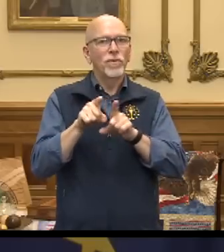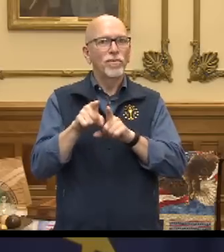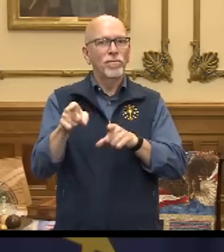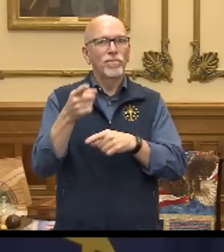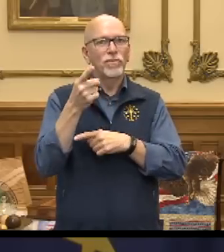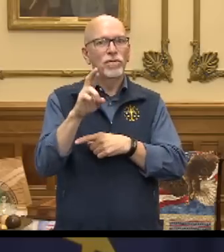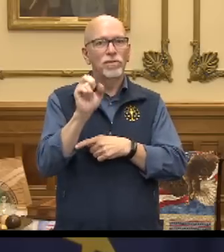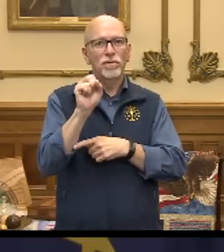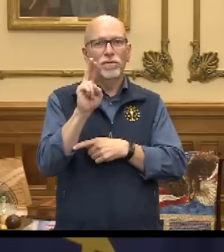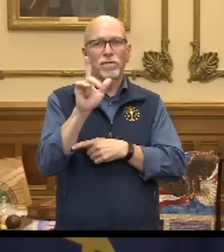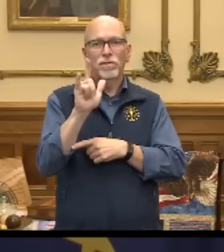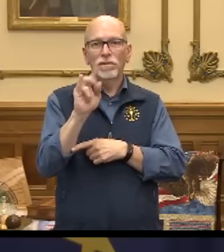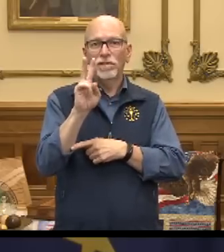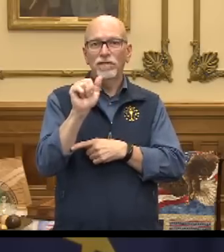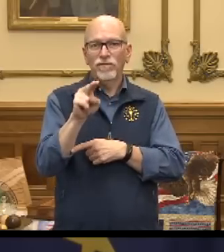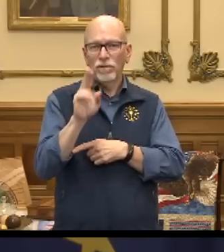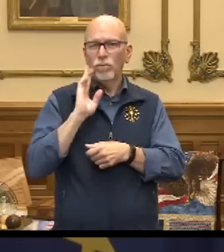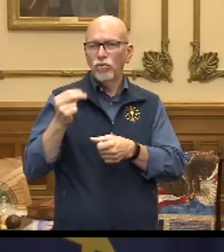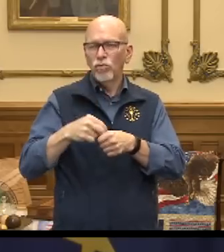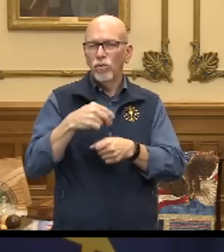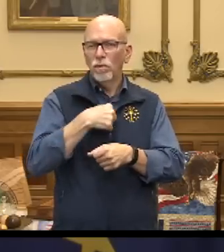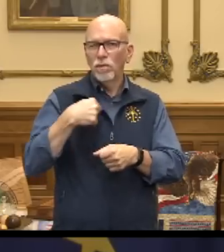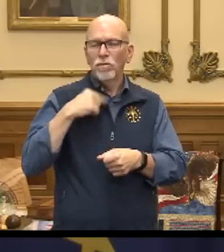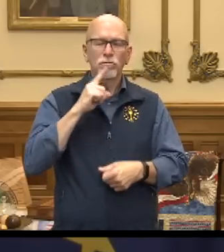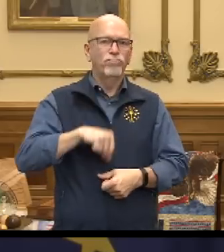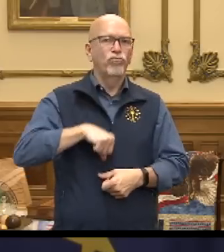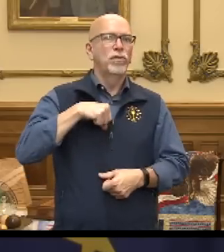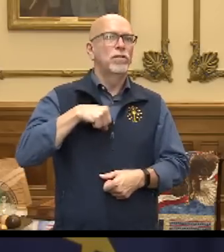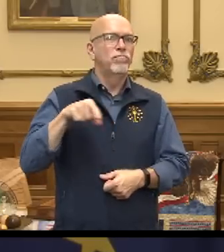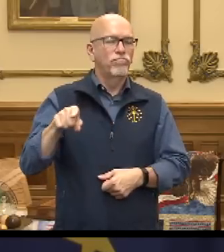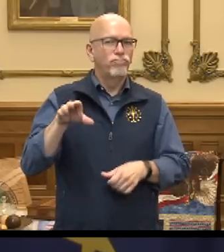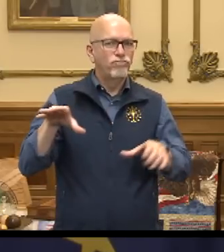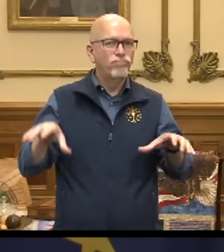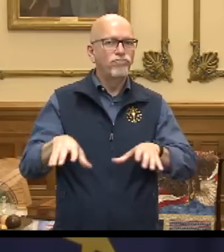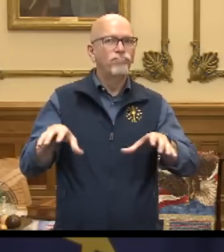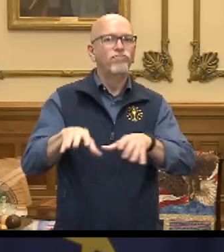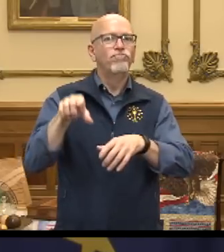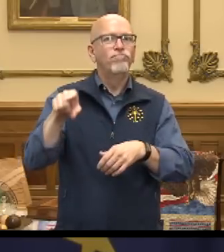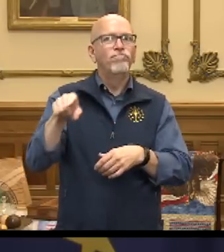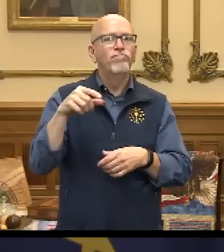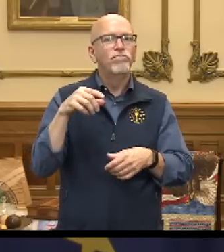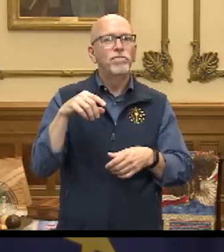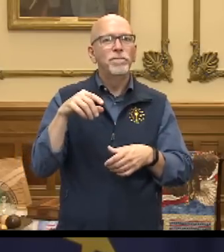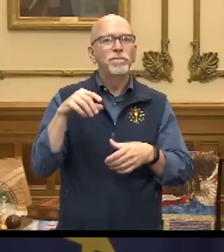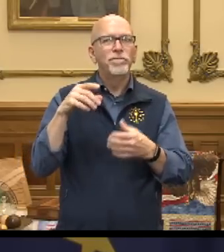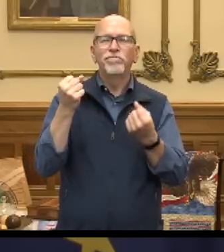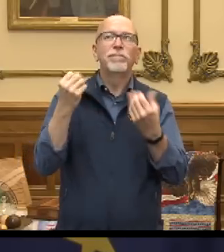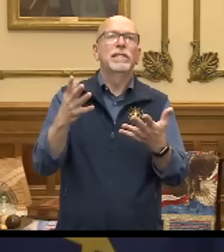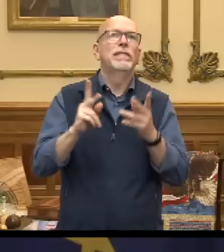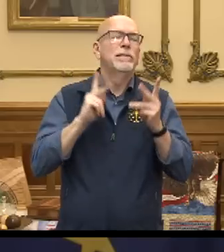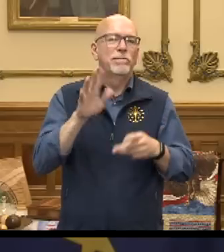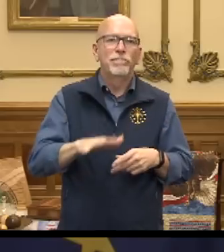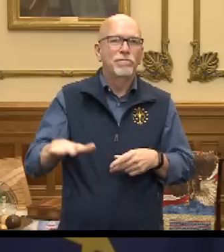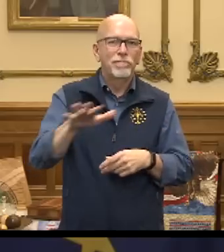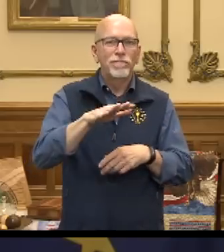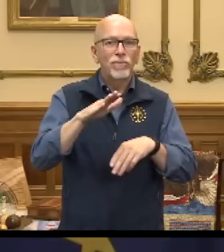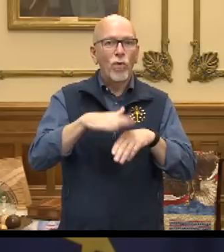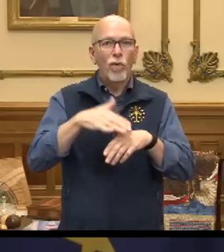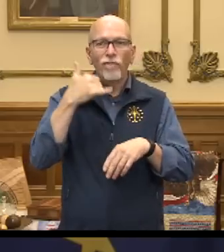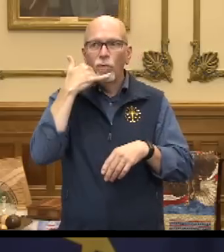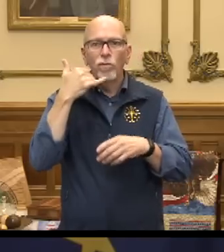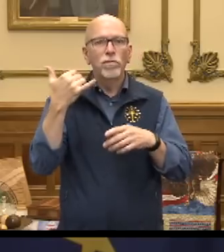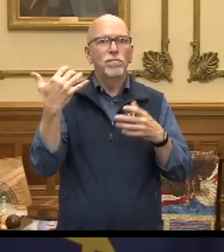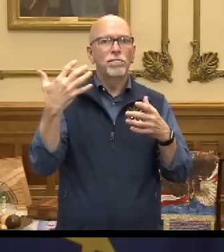Dr. Sullivan, who will be with us, and really proud of the efforts of so many people getting on the phone